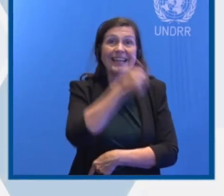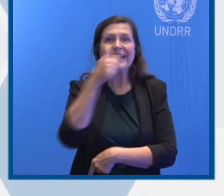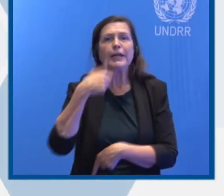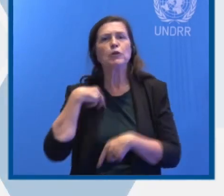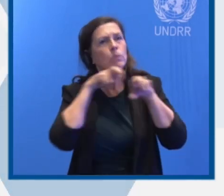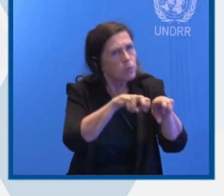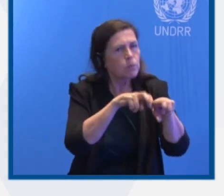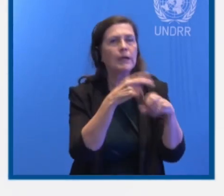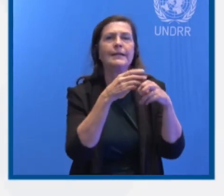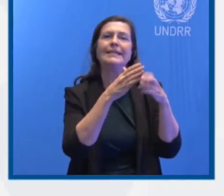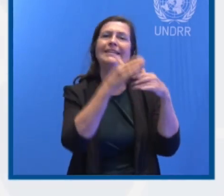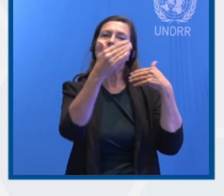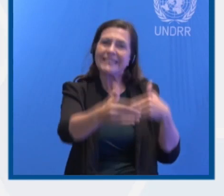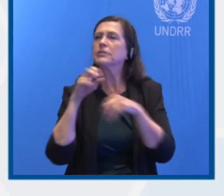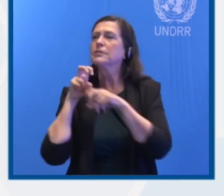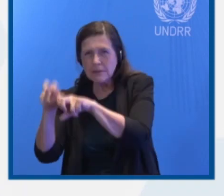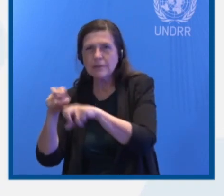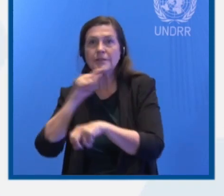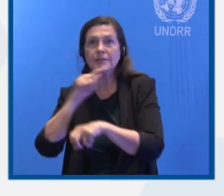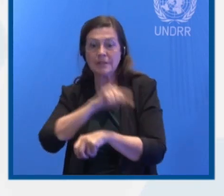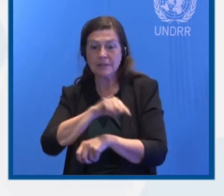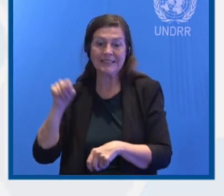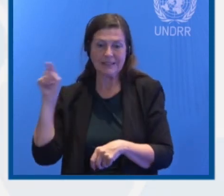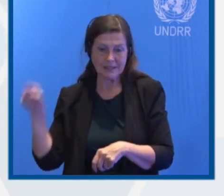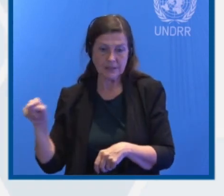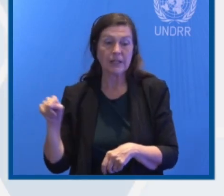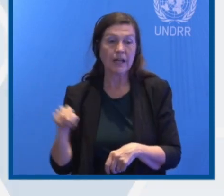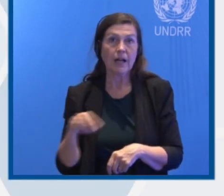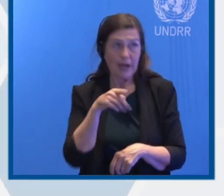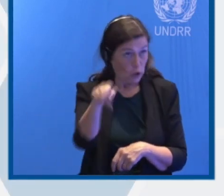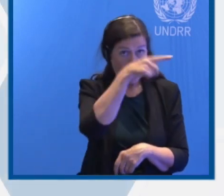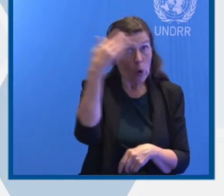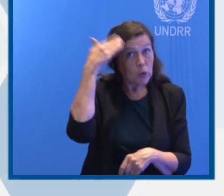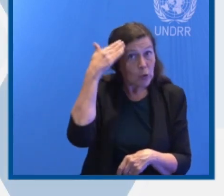each presentation. Do you know what I'm thinking about?